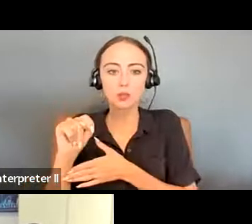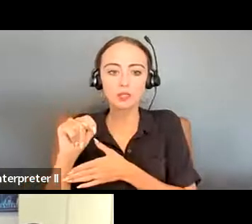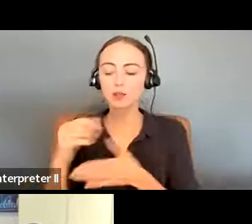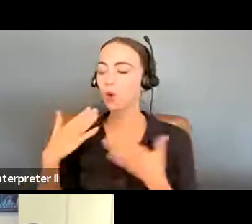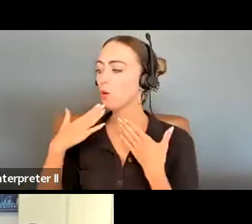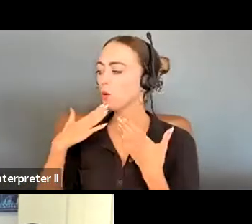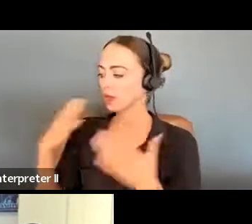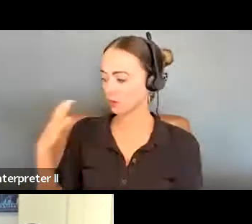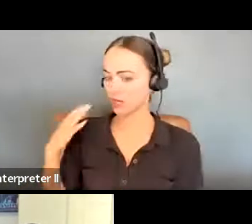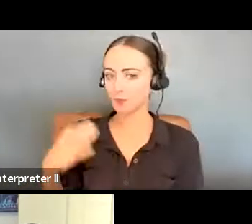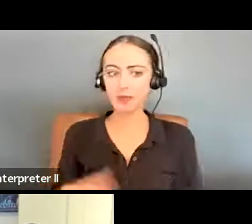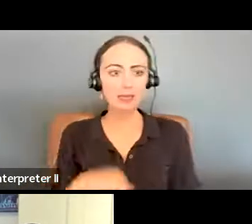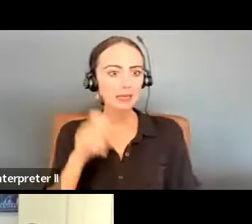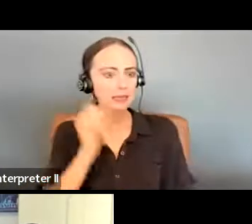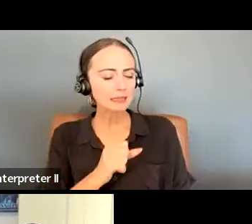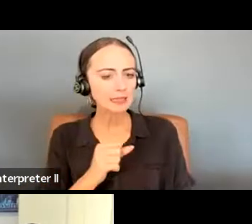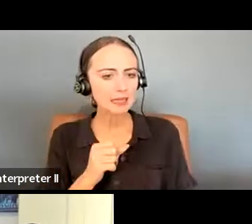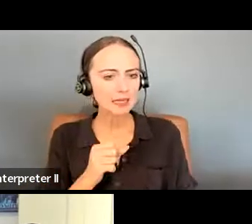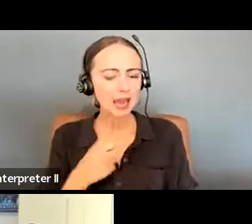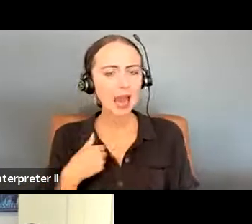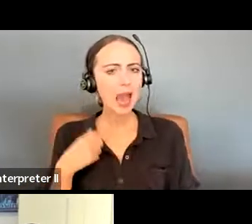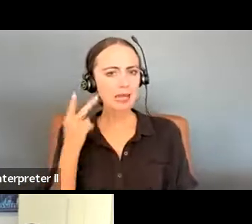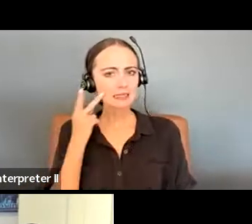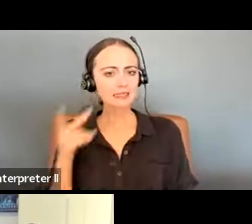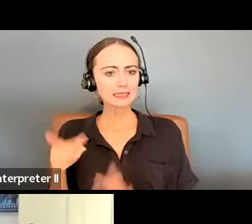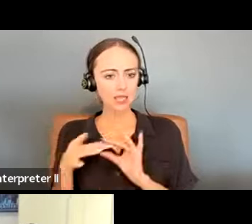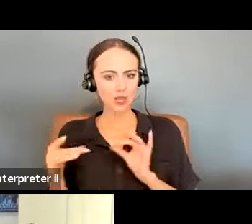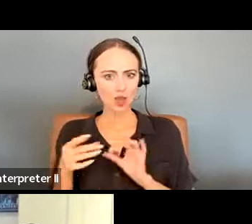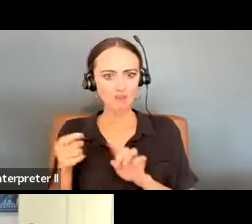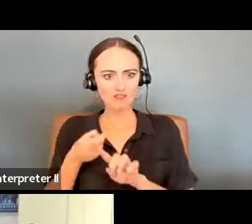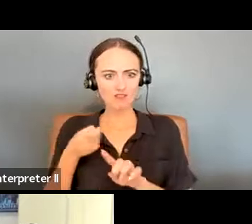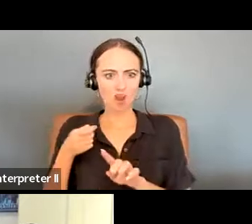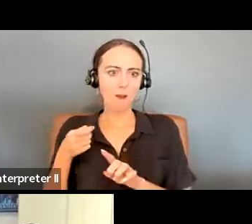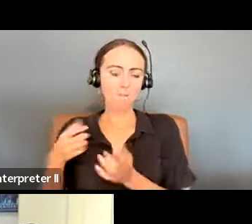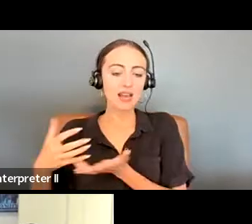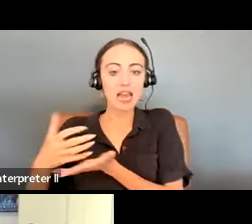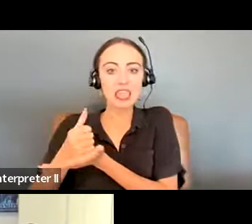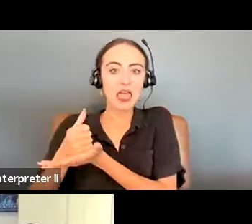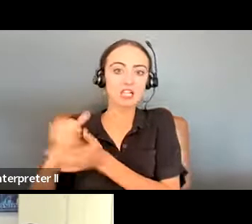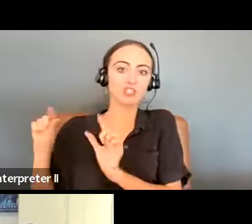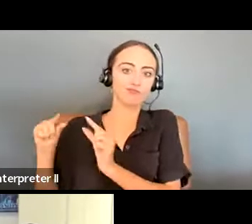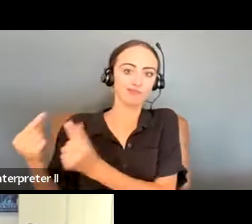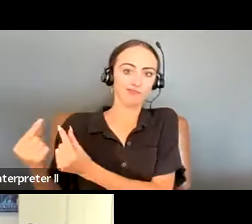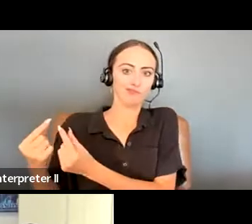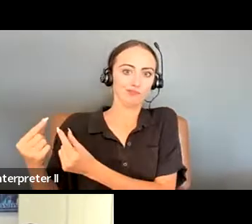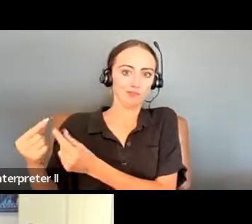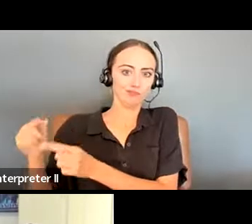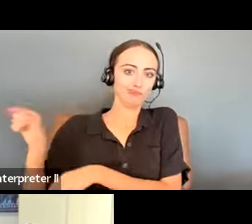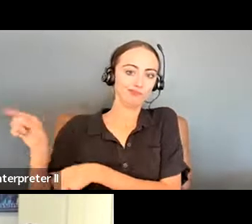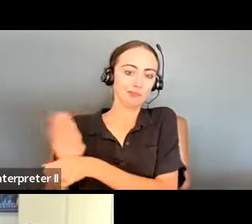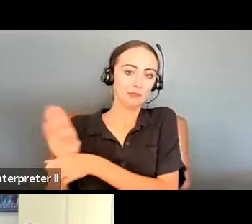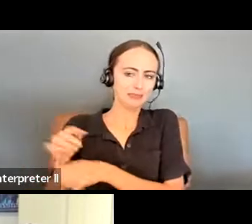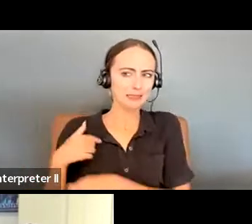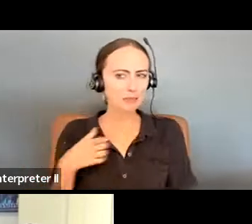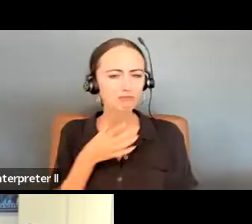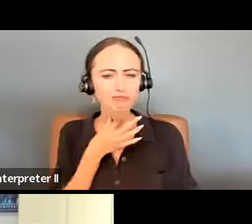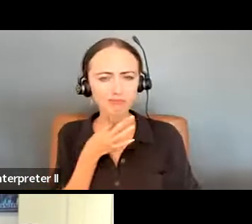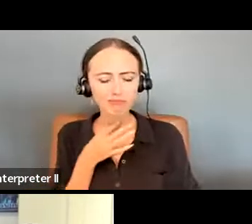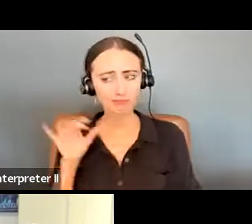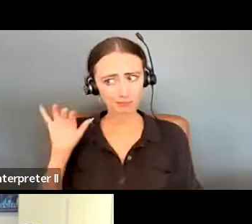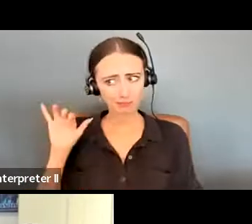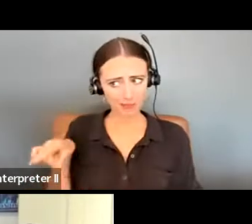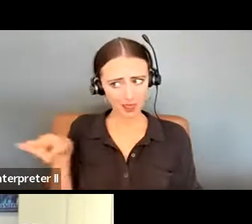Chairman. every now and then I get comments from these collection entities, and I was wondering if that is who